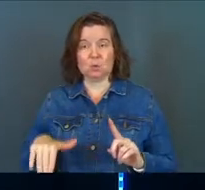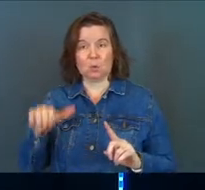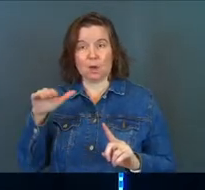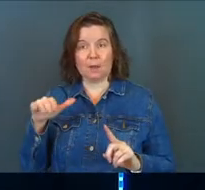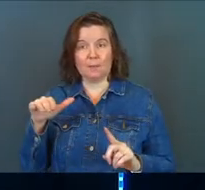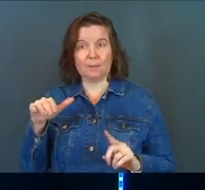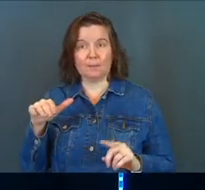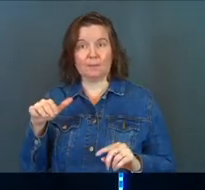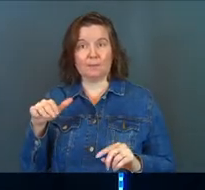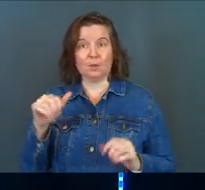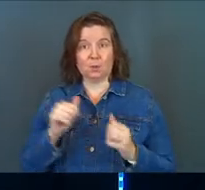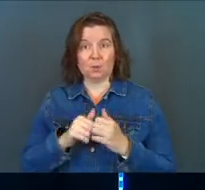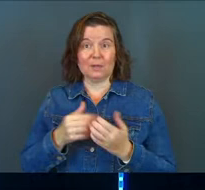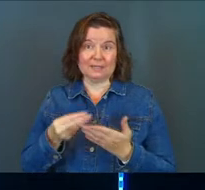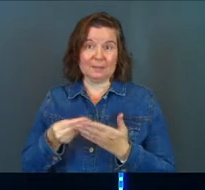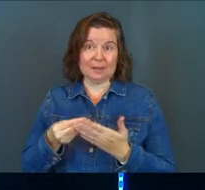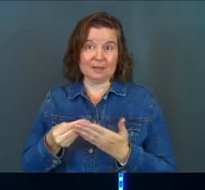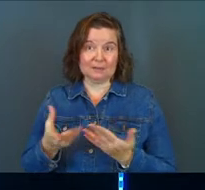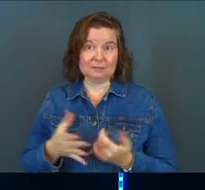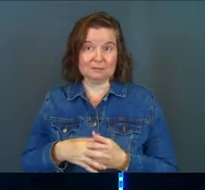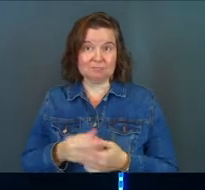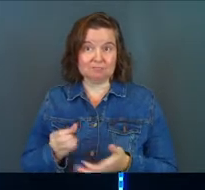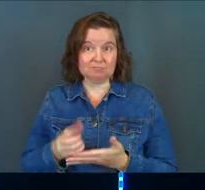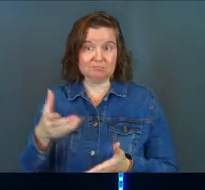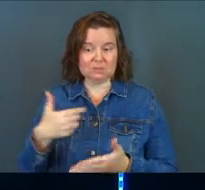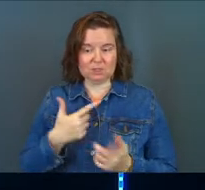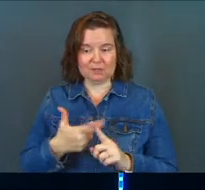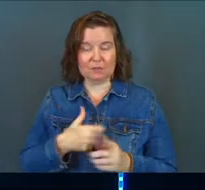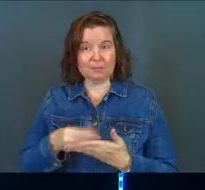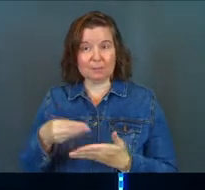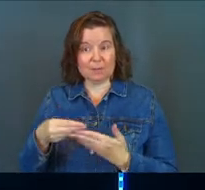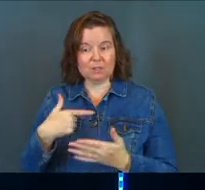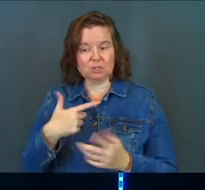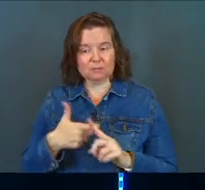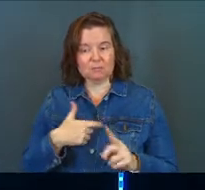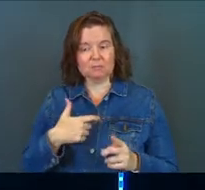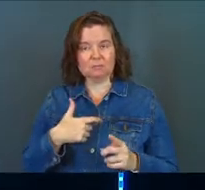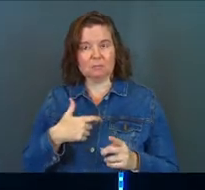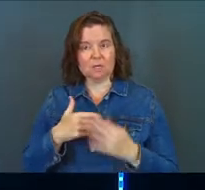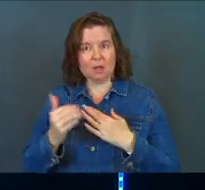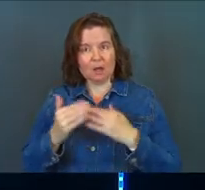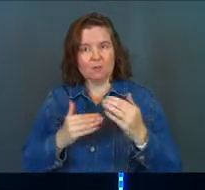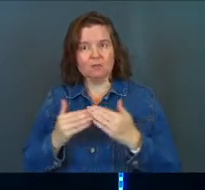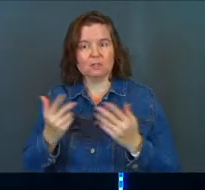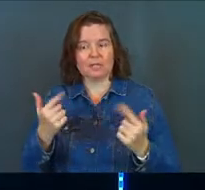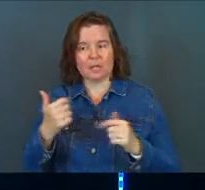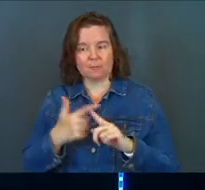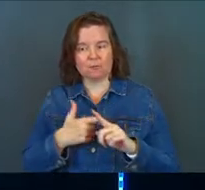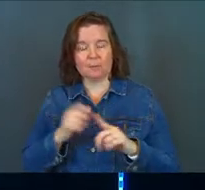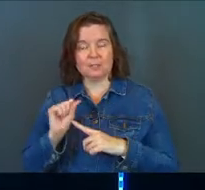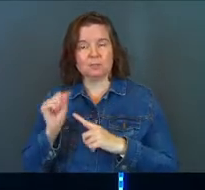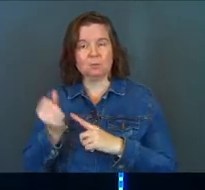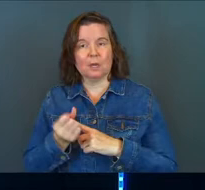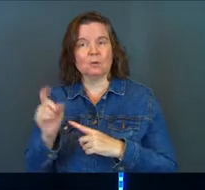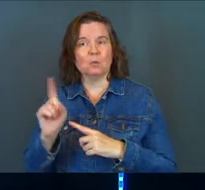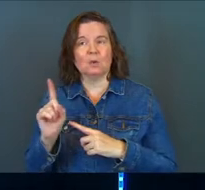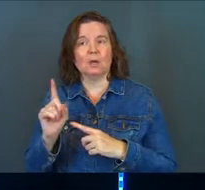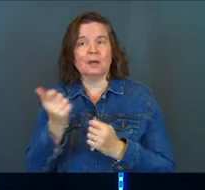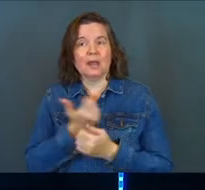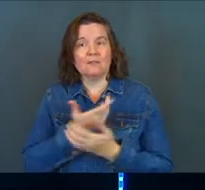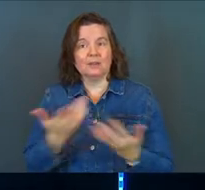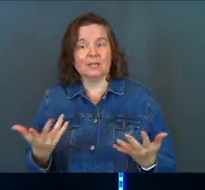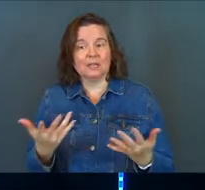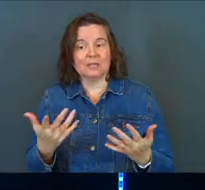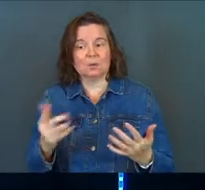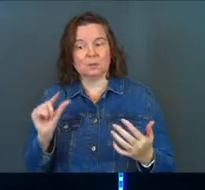up with some money. She came from some money. She came from some comfort. She came from a situation where